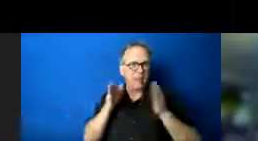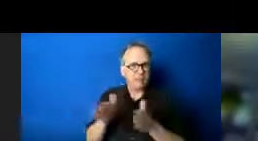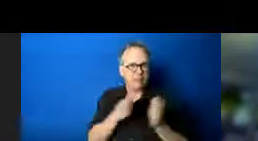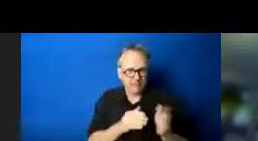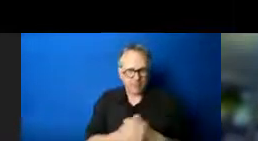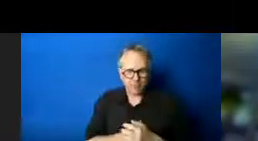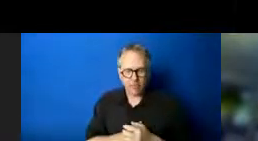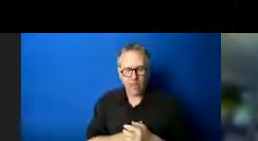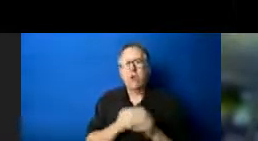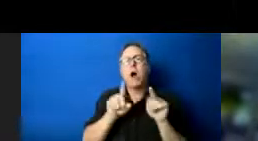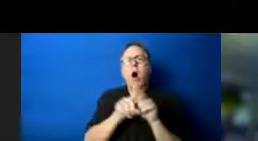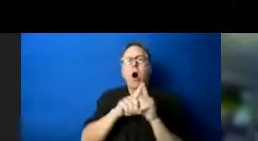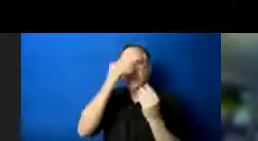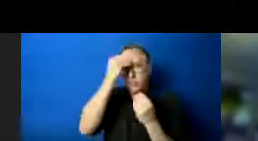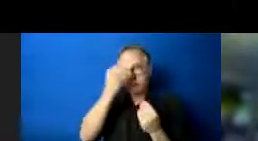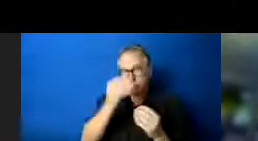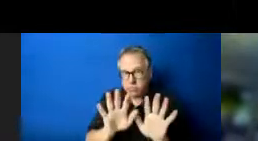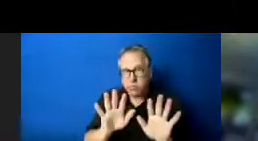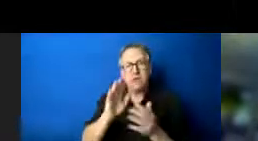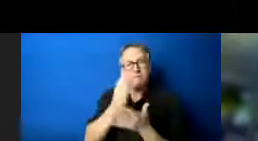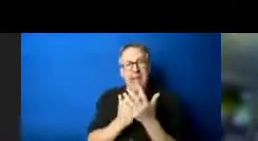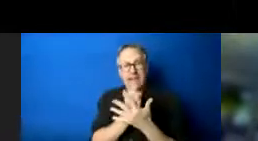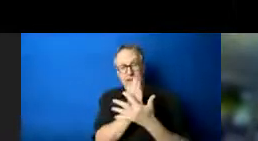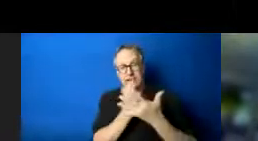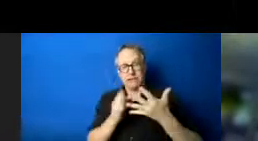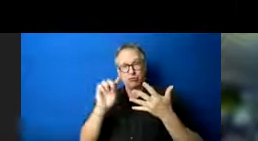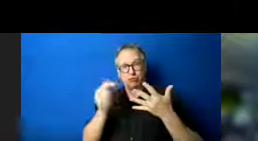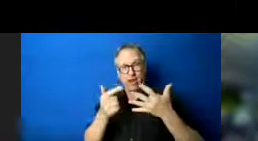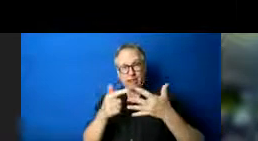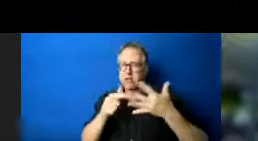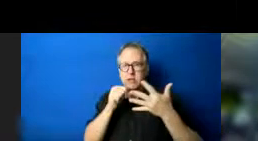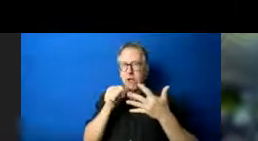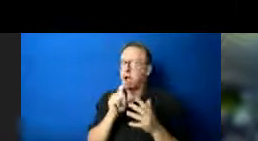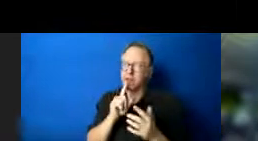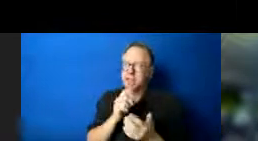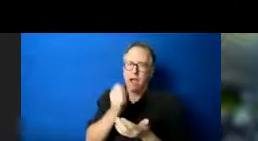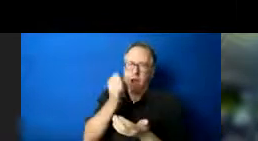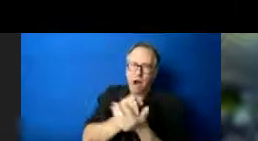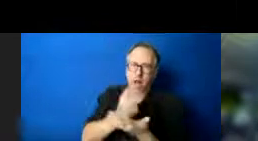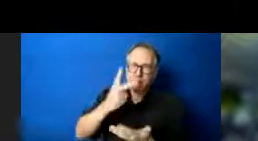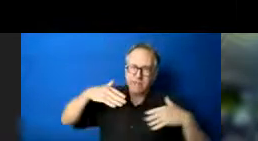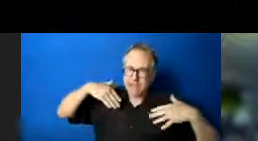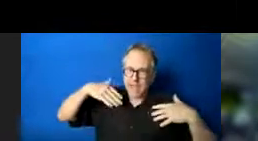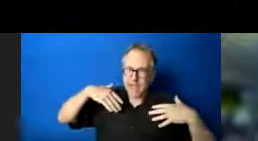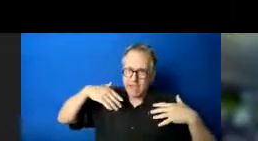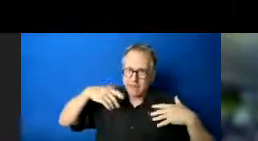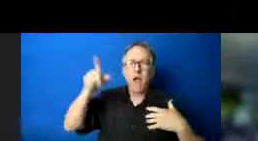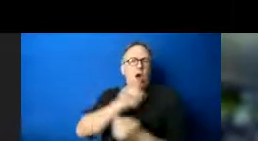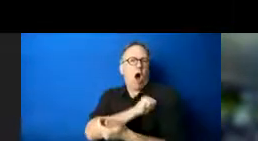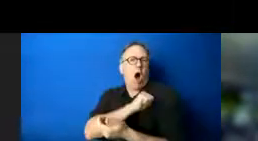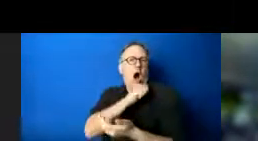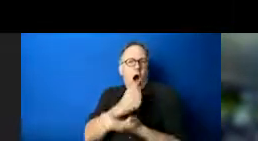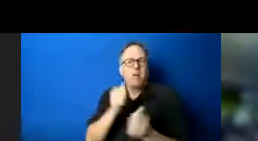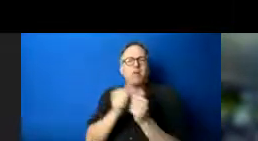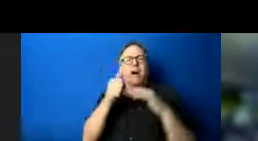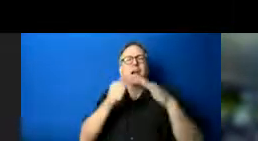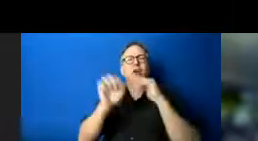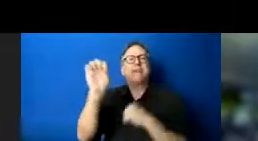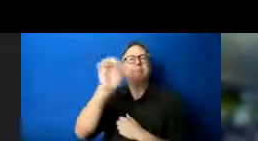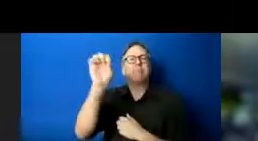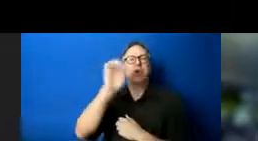And also just to note that many of these drugs are technically not approved yet. They are authorized under an emergency